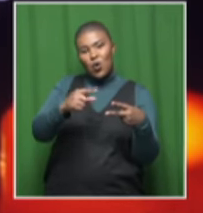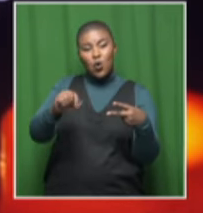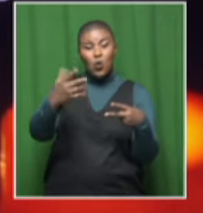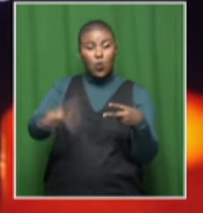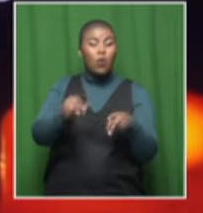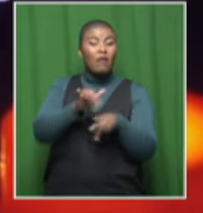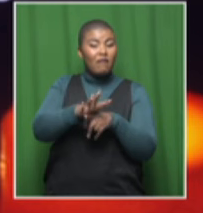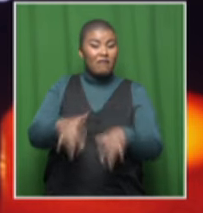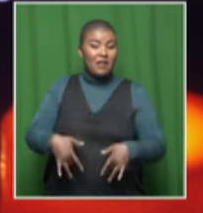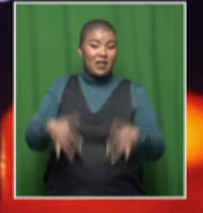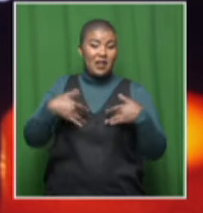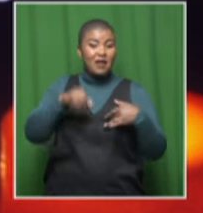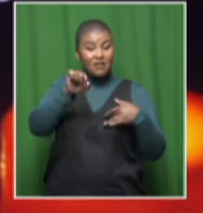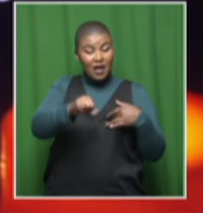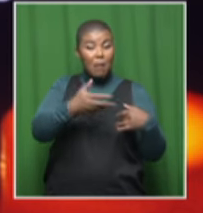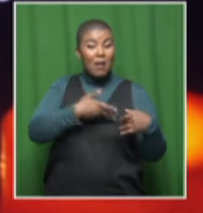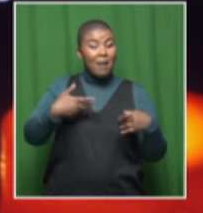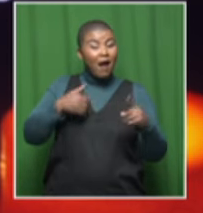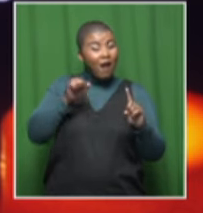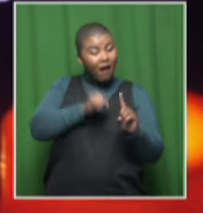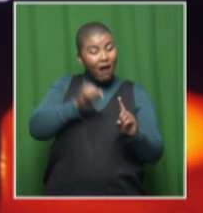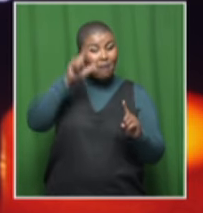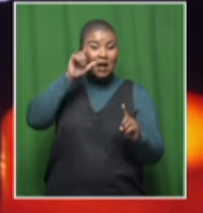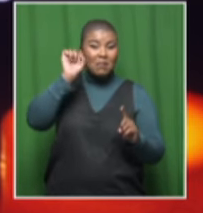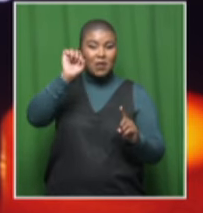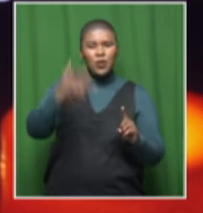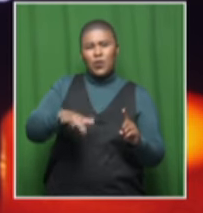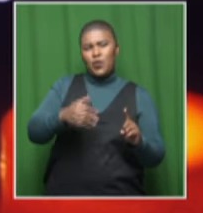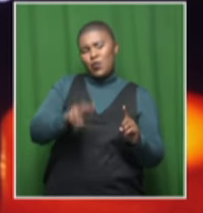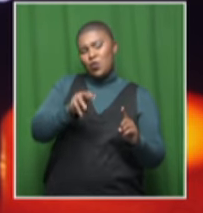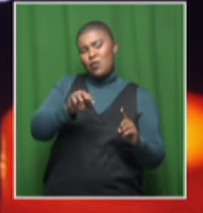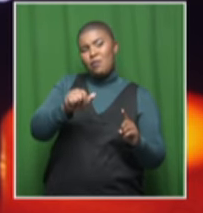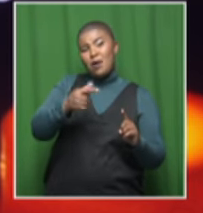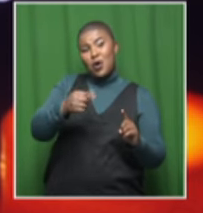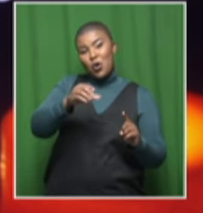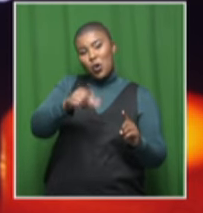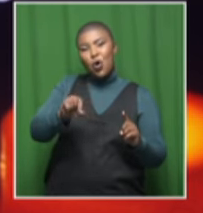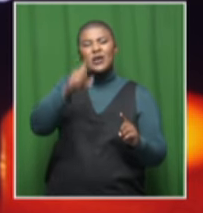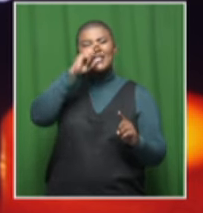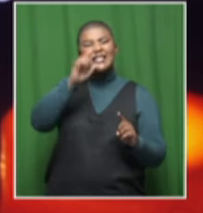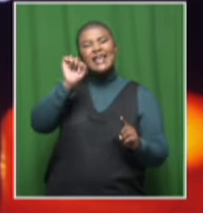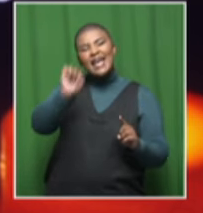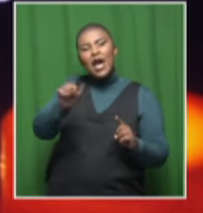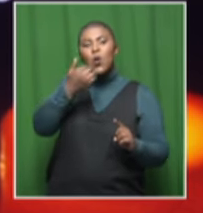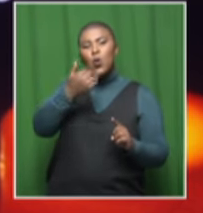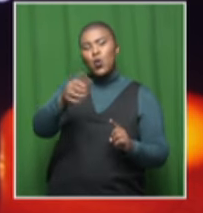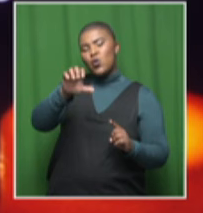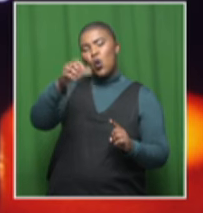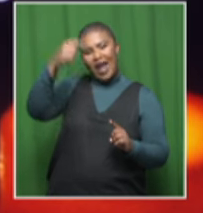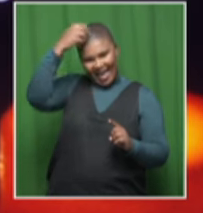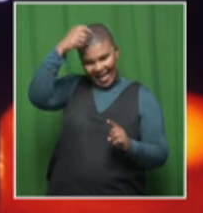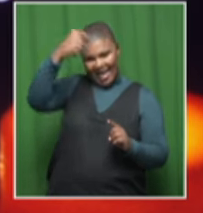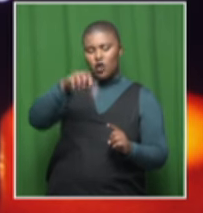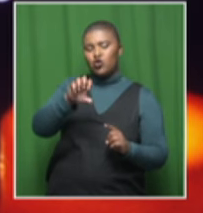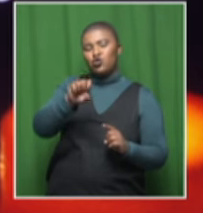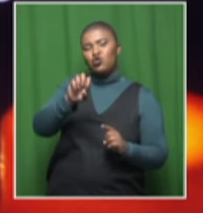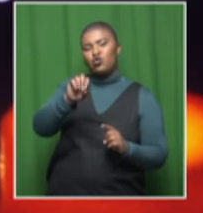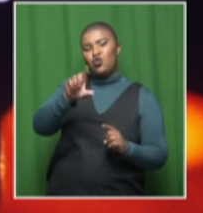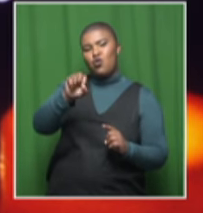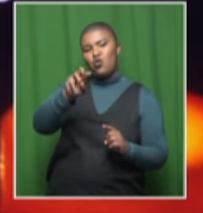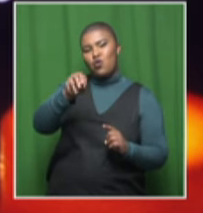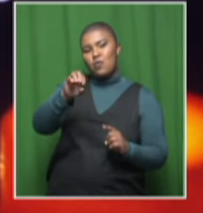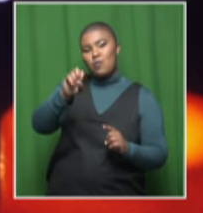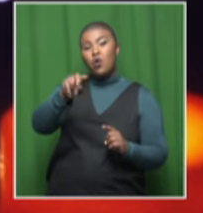his life, especially his mother, Princess Magogo, sister of King Solomon. Princess Magogo was